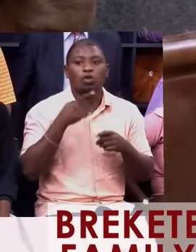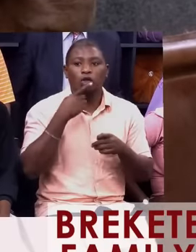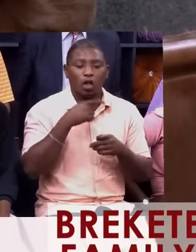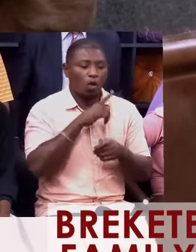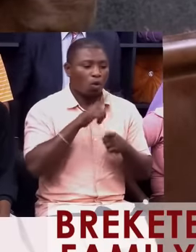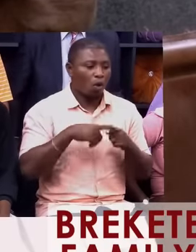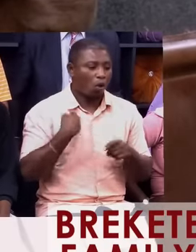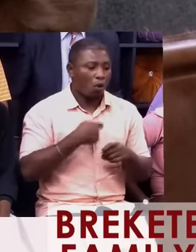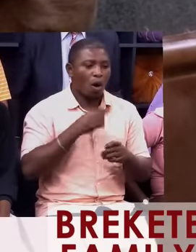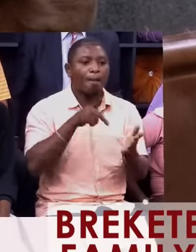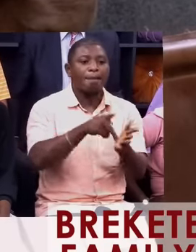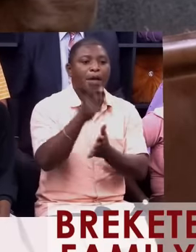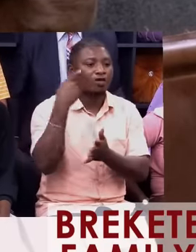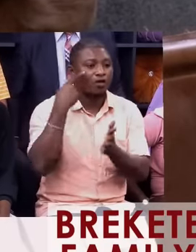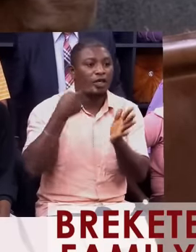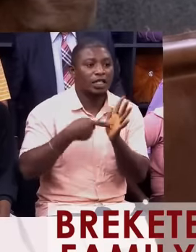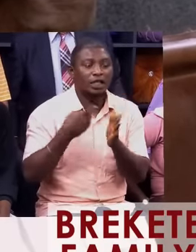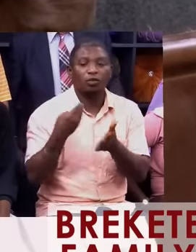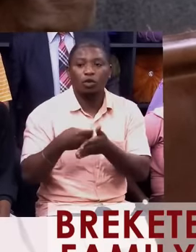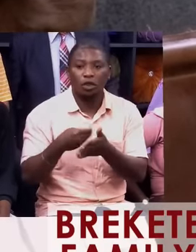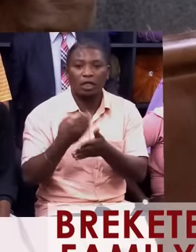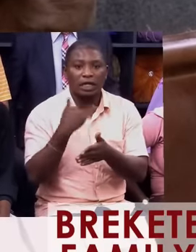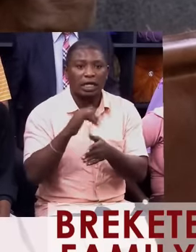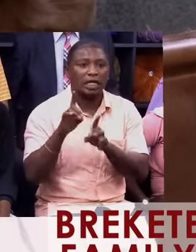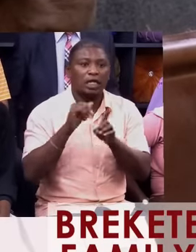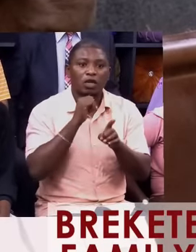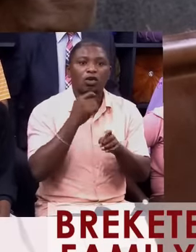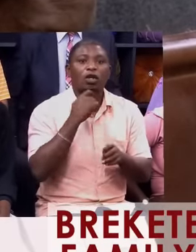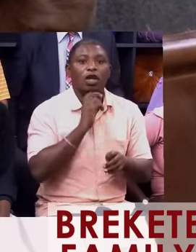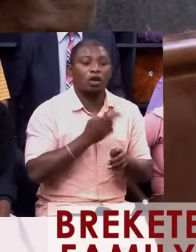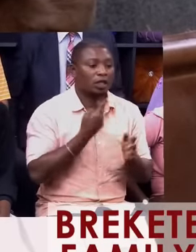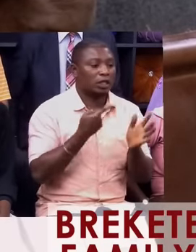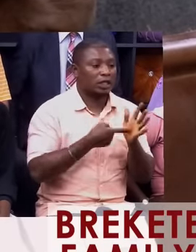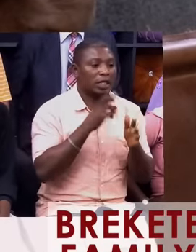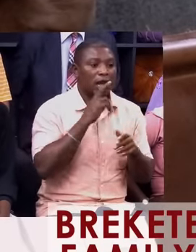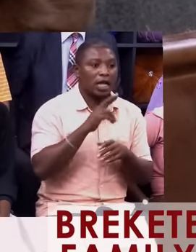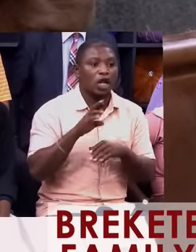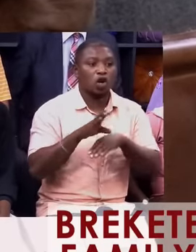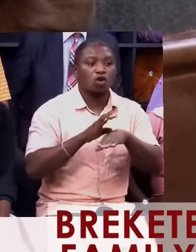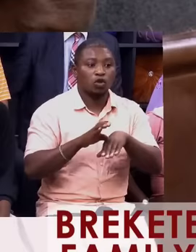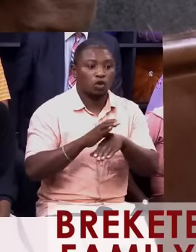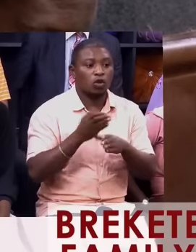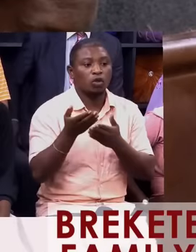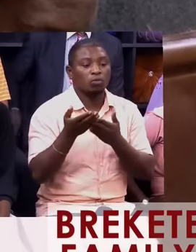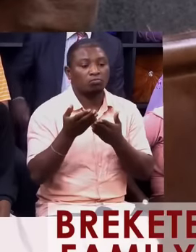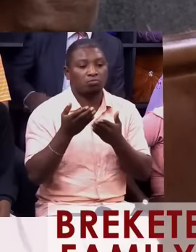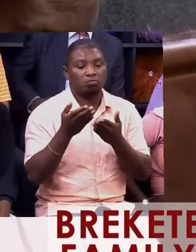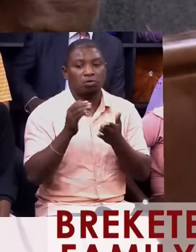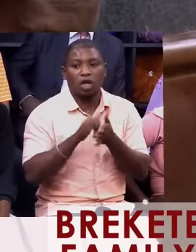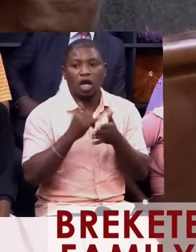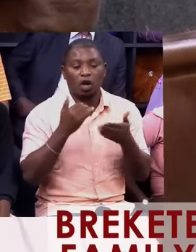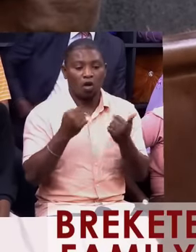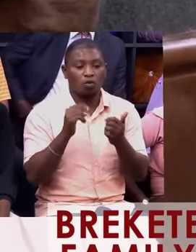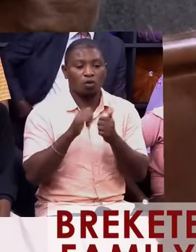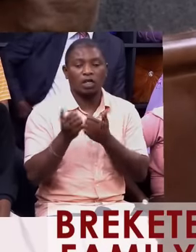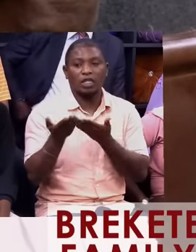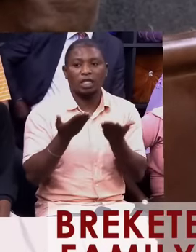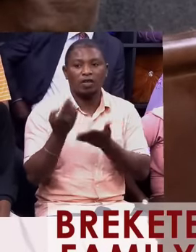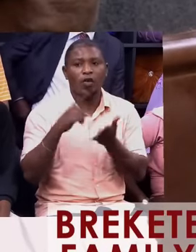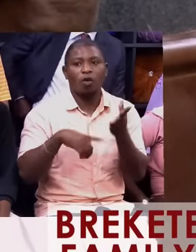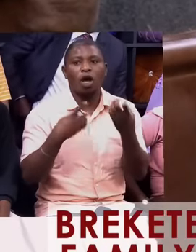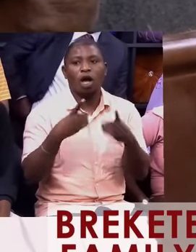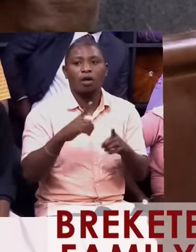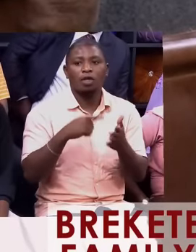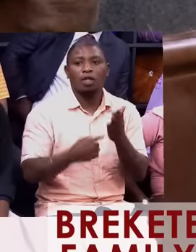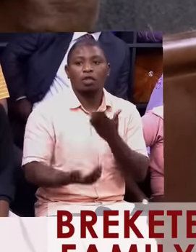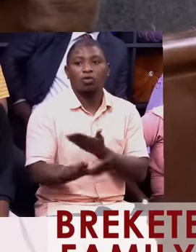paying for this money they didn't tell us these are the terms and conditions regarding the service you know so what happened this morning